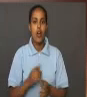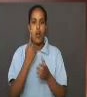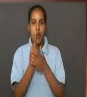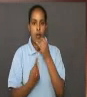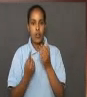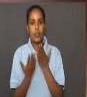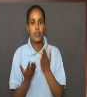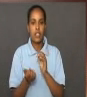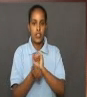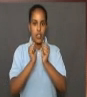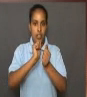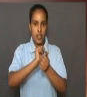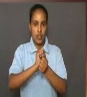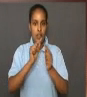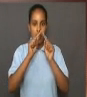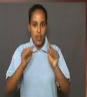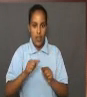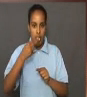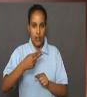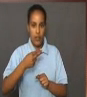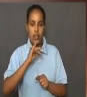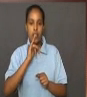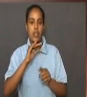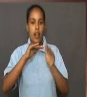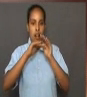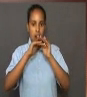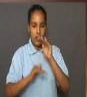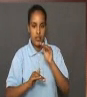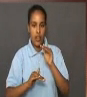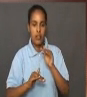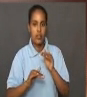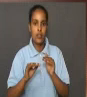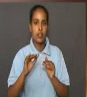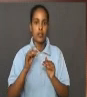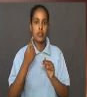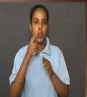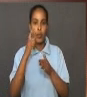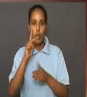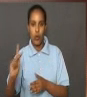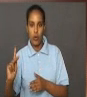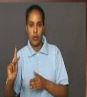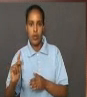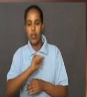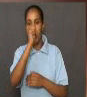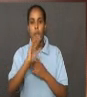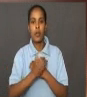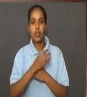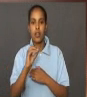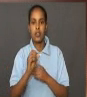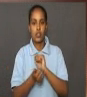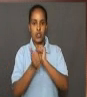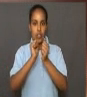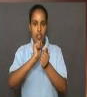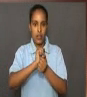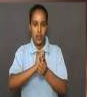Only if the change in enthalpy is less than the product of temperature and